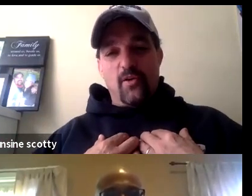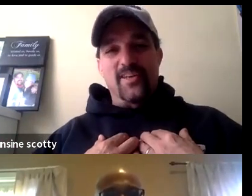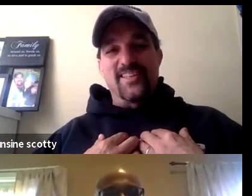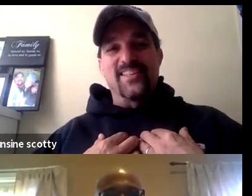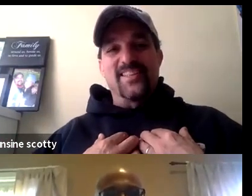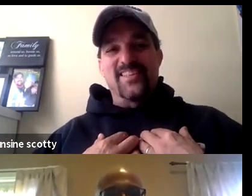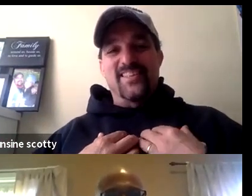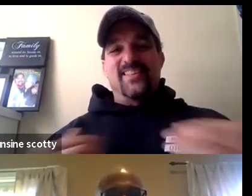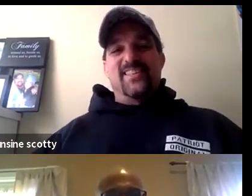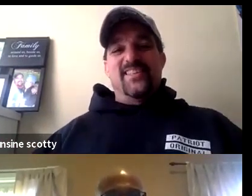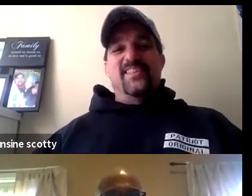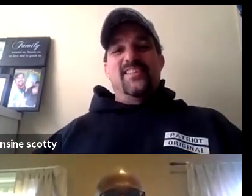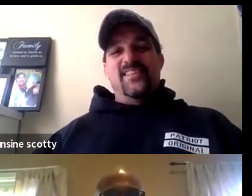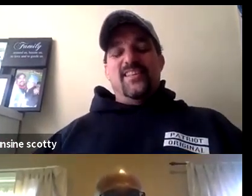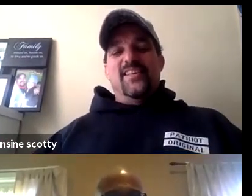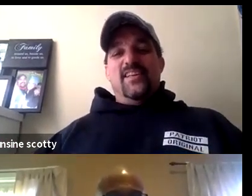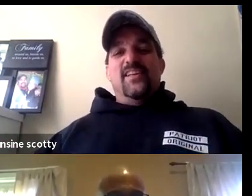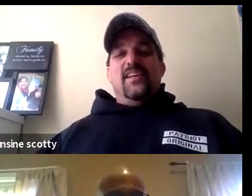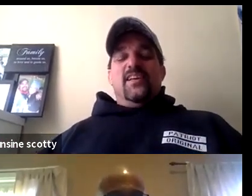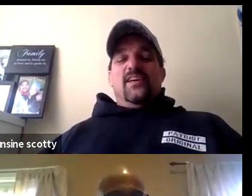was Thank you. great. Thank you.